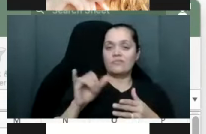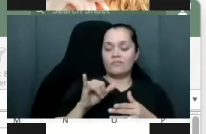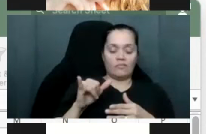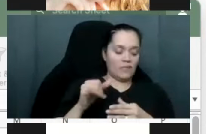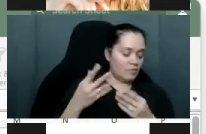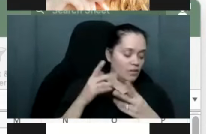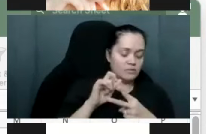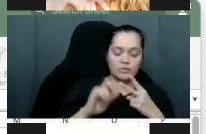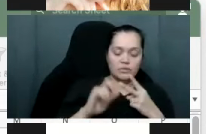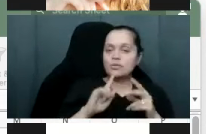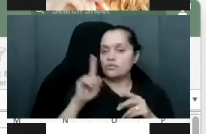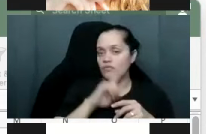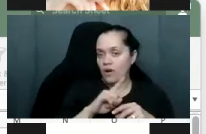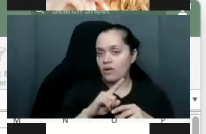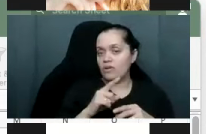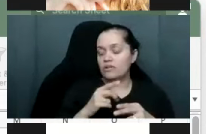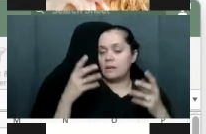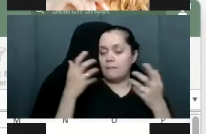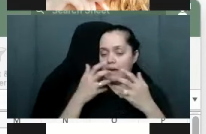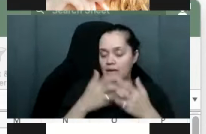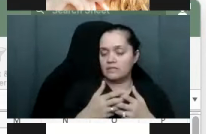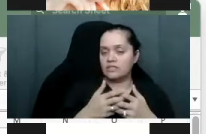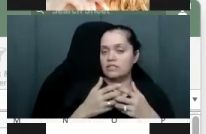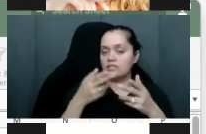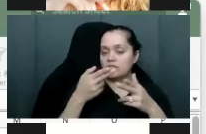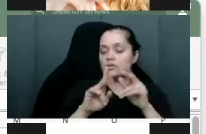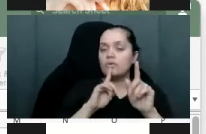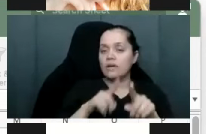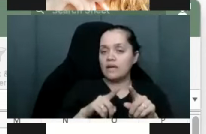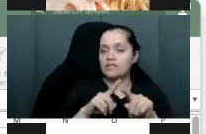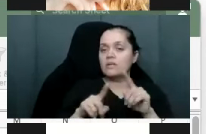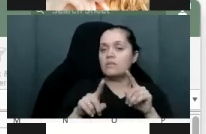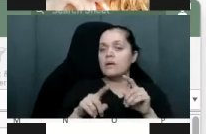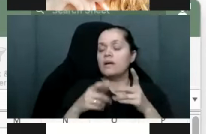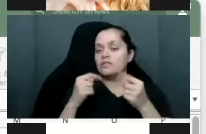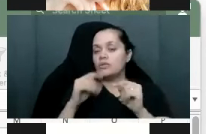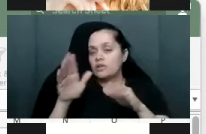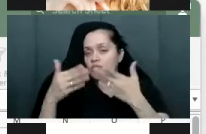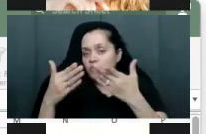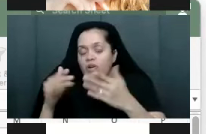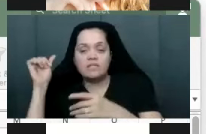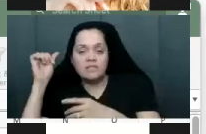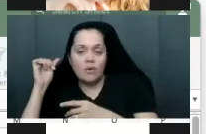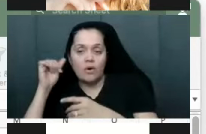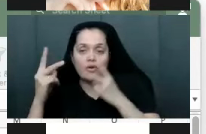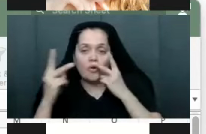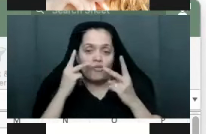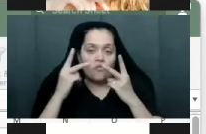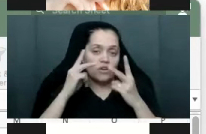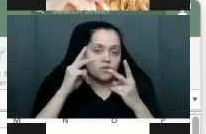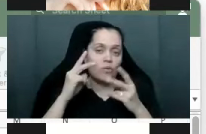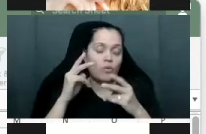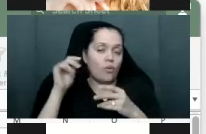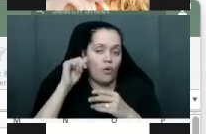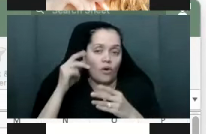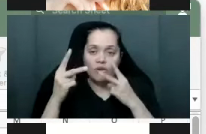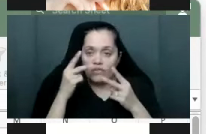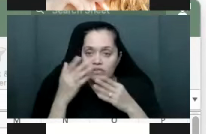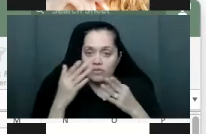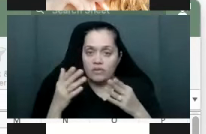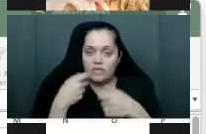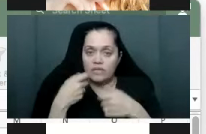true, false matching, short answer, that kind of thing. But I try to provide some audio or visual or audiovisual things to